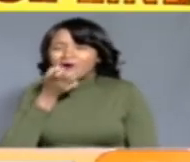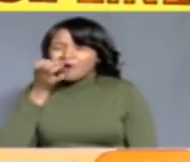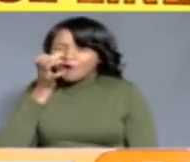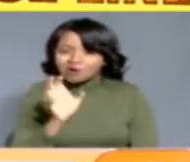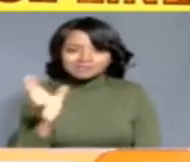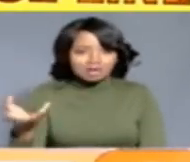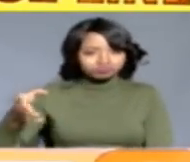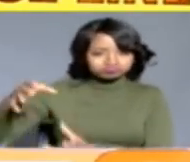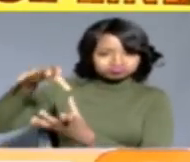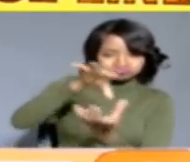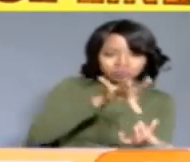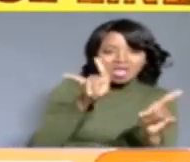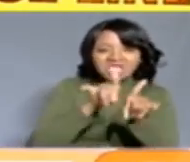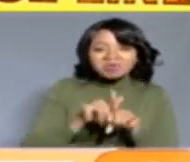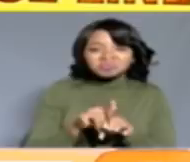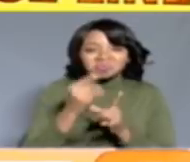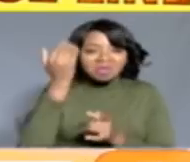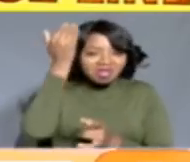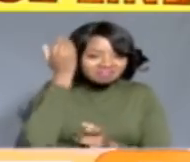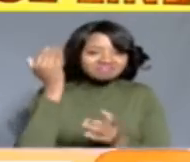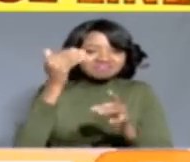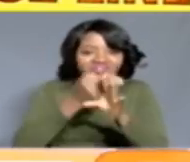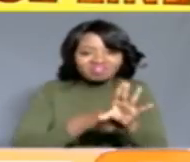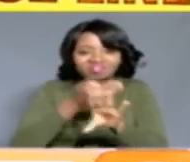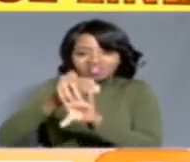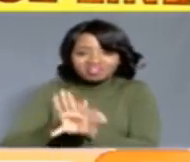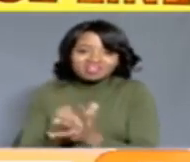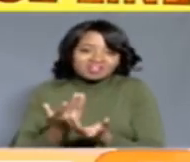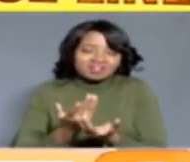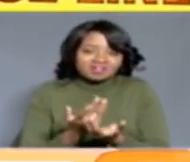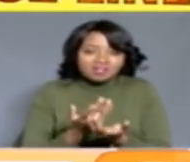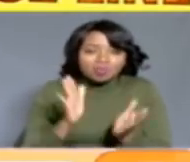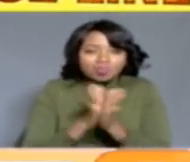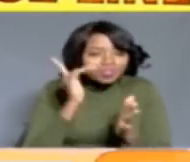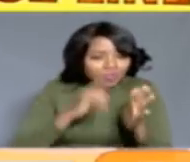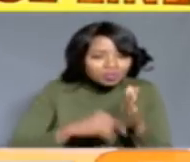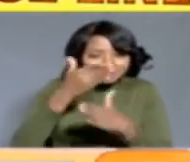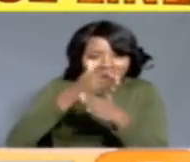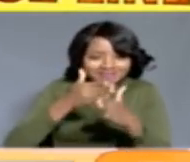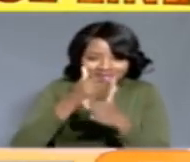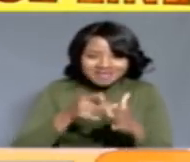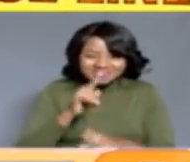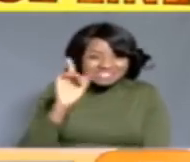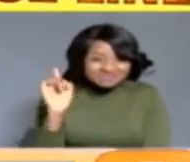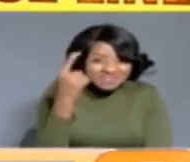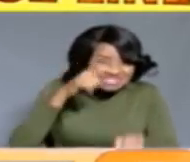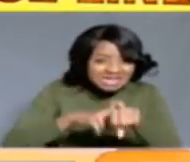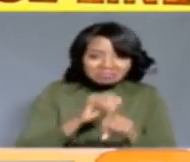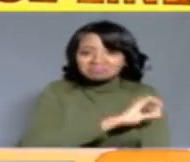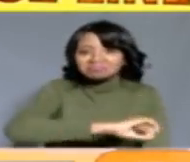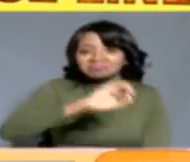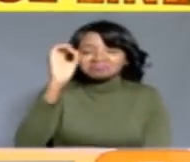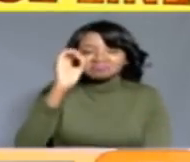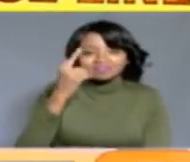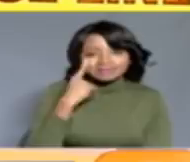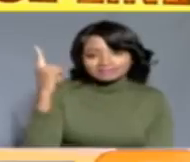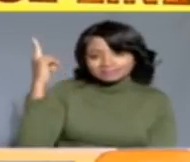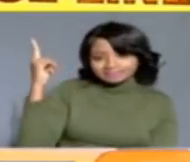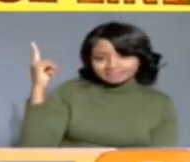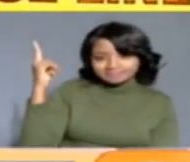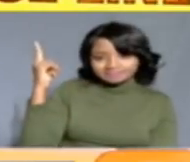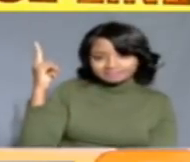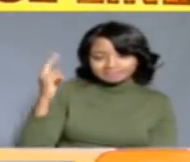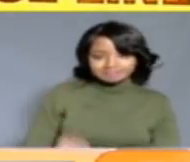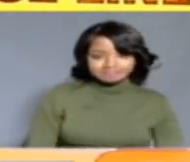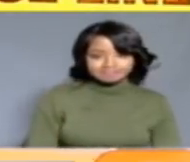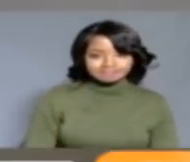her head with a kitchen knife. Witnesses and neighbours claim it's not the first time the woman has done this. Dorcas Wangira has more